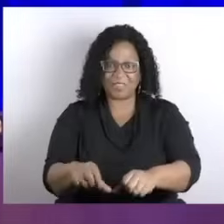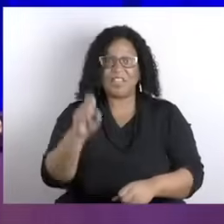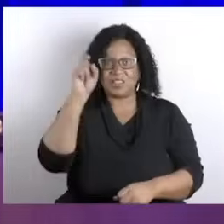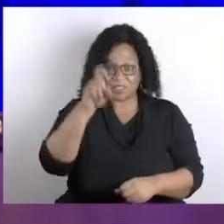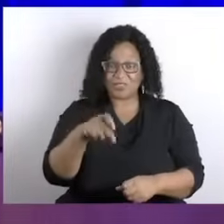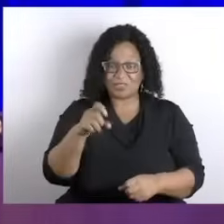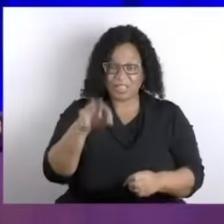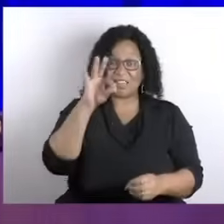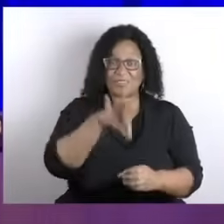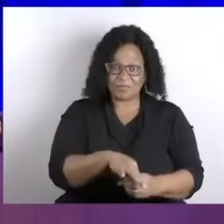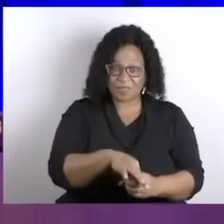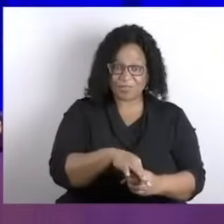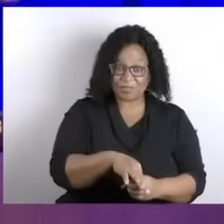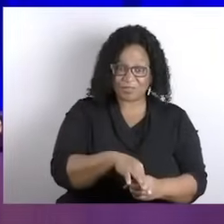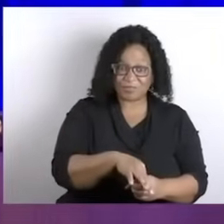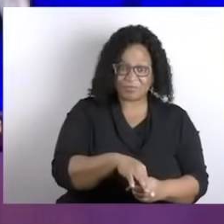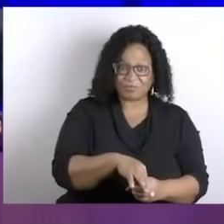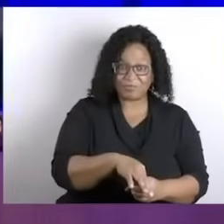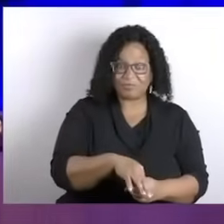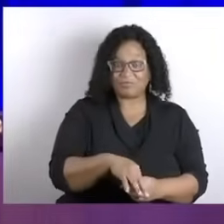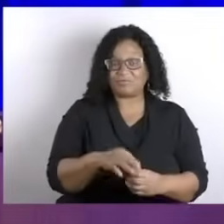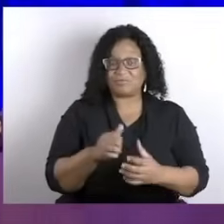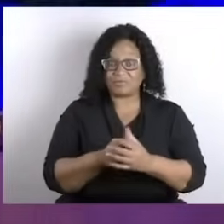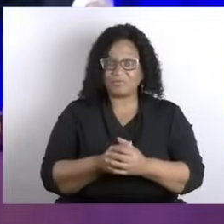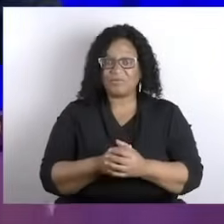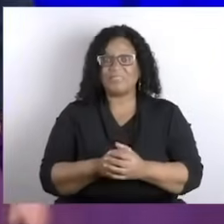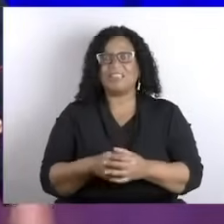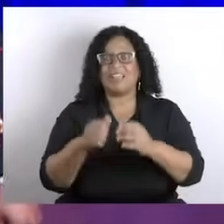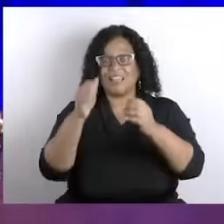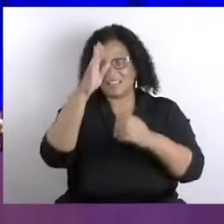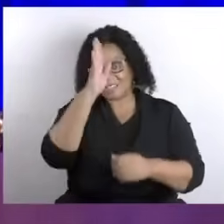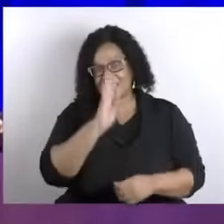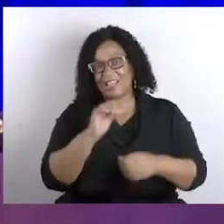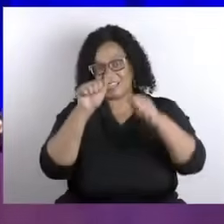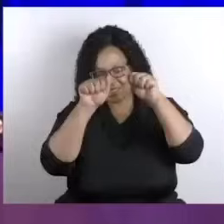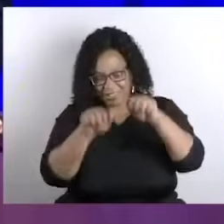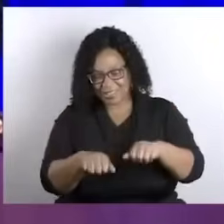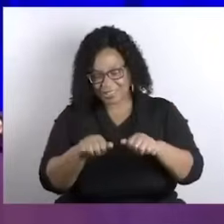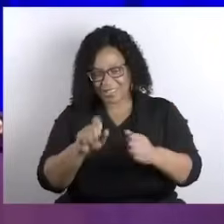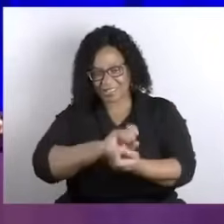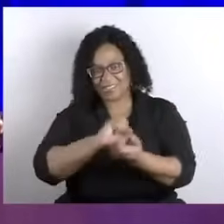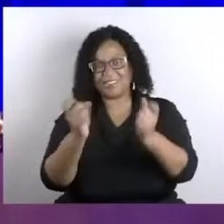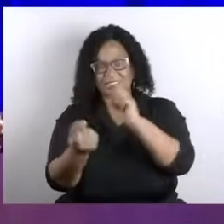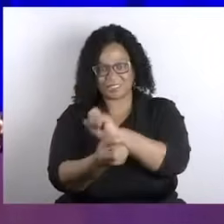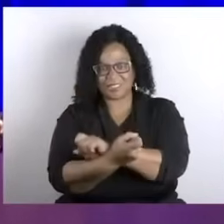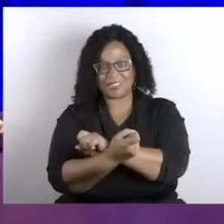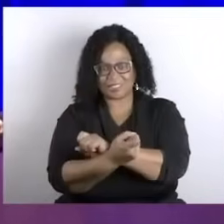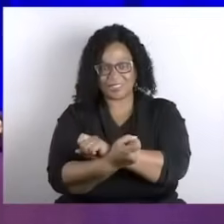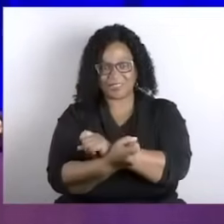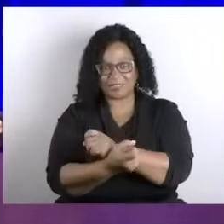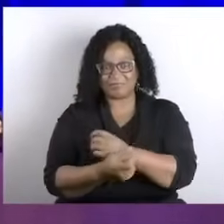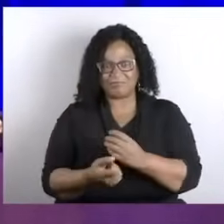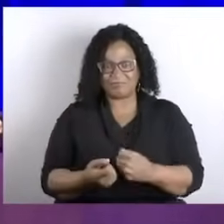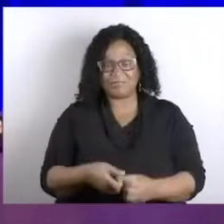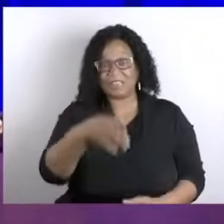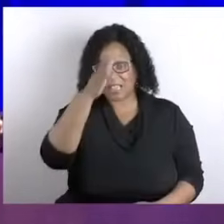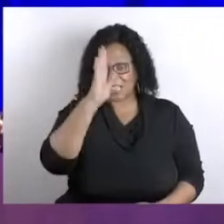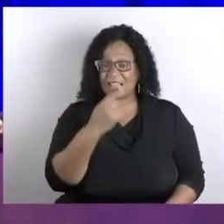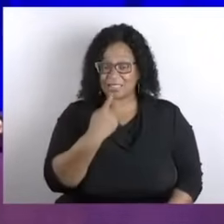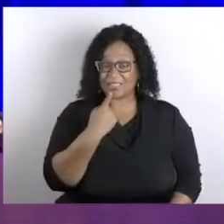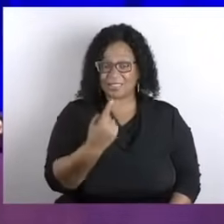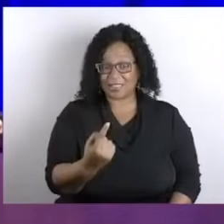always. I need you to understand that I'm able to turn this thing around. And here it is. Here it is. God